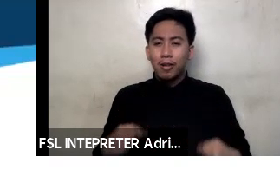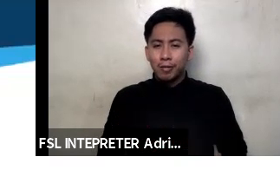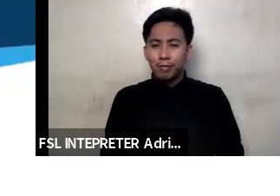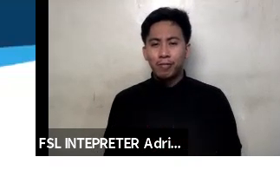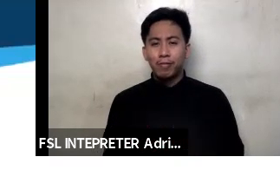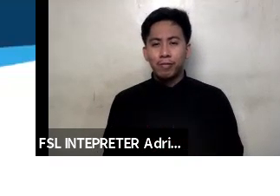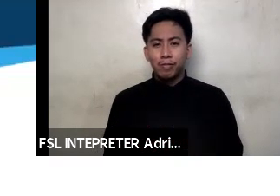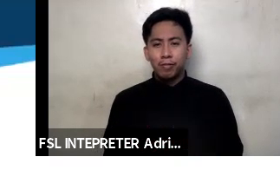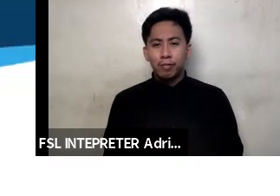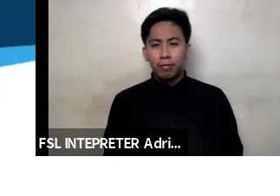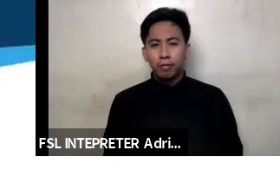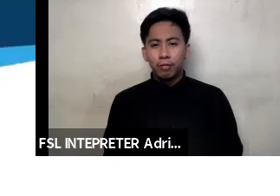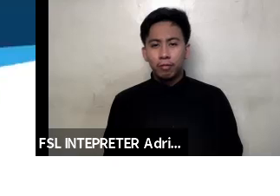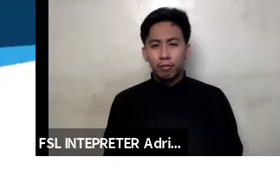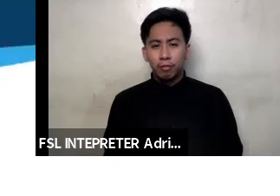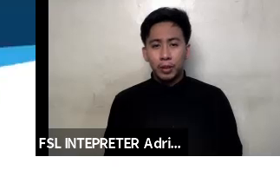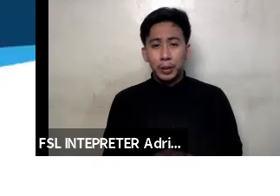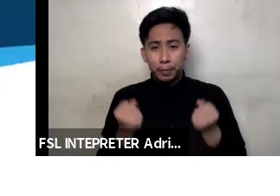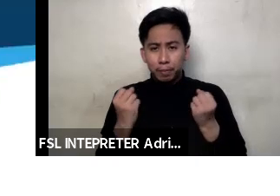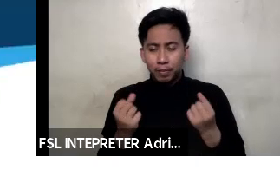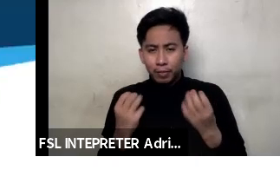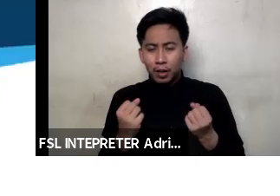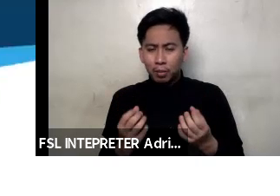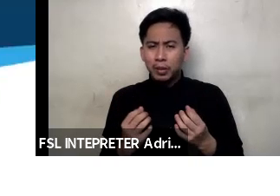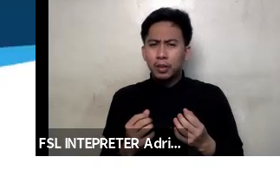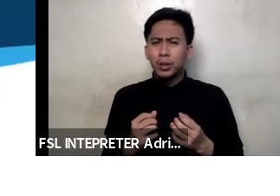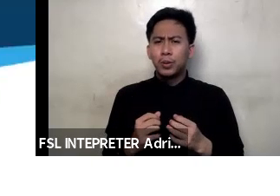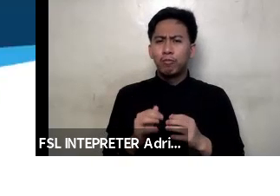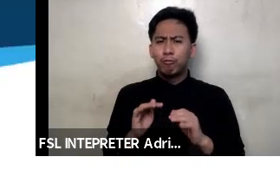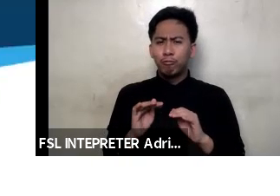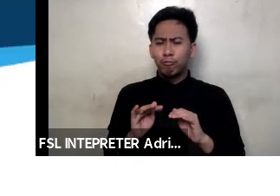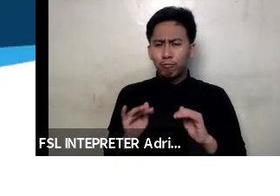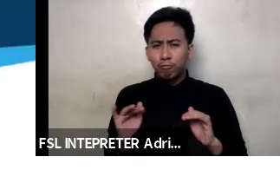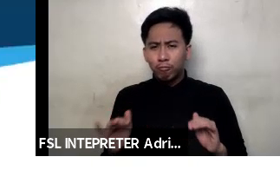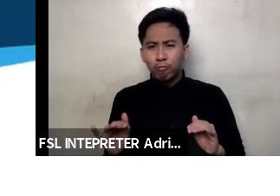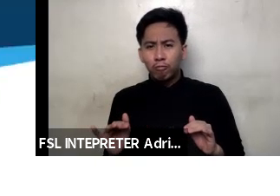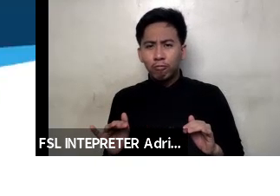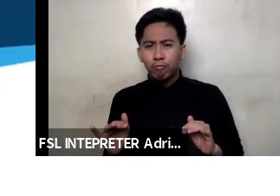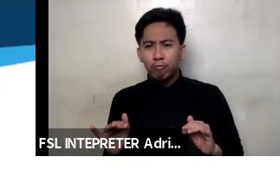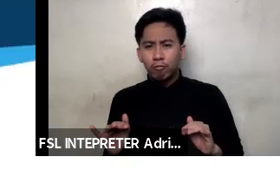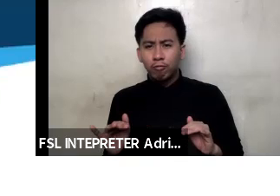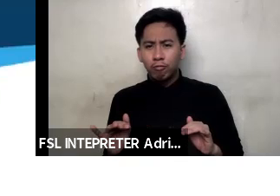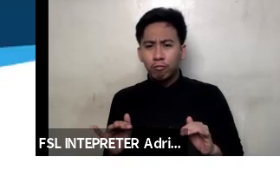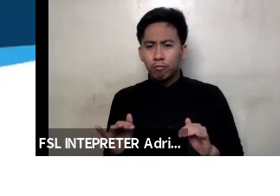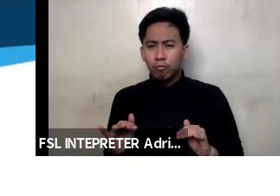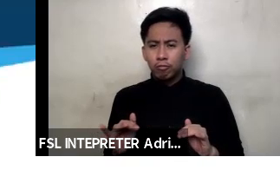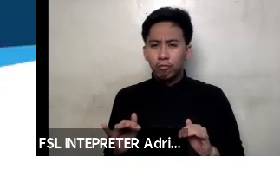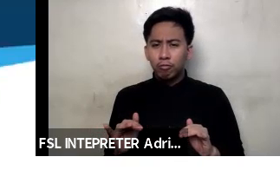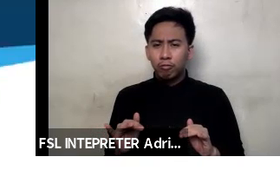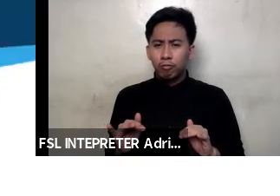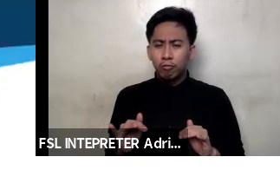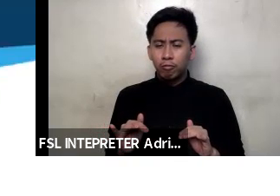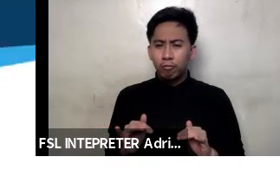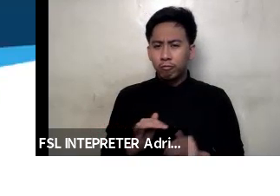2020. The majority of those stunted children belonging to 0 to 23 months old